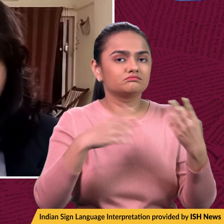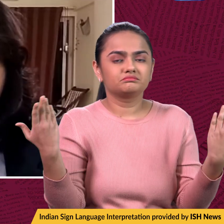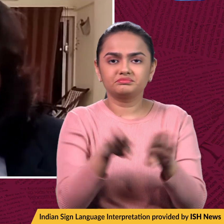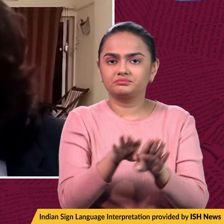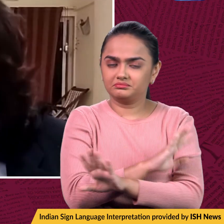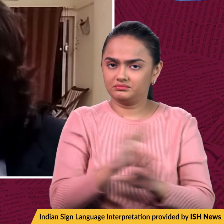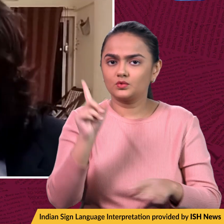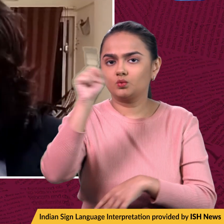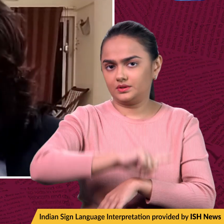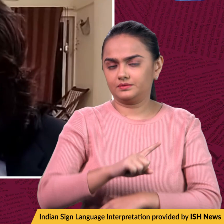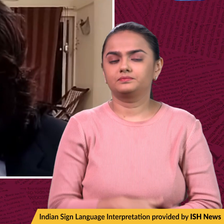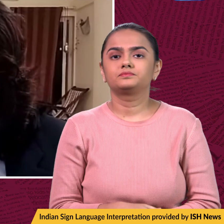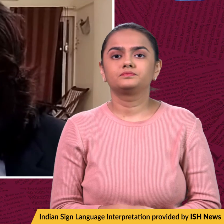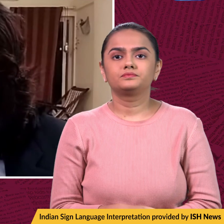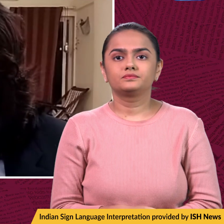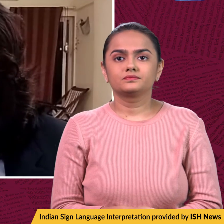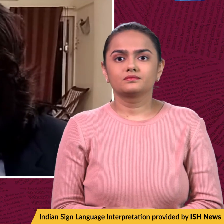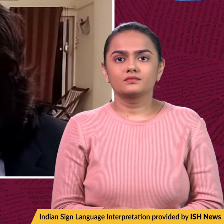were also suspended.